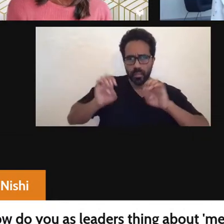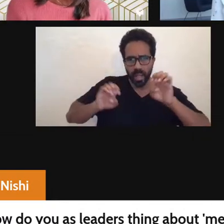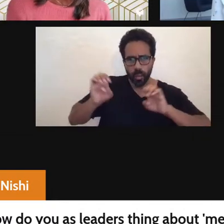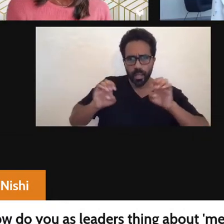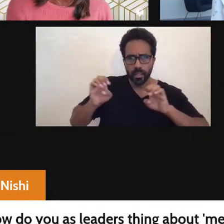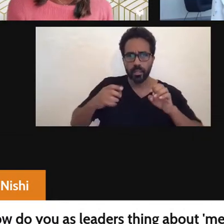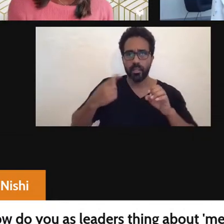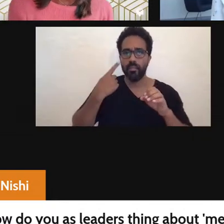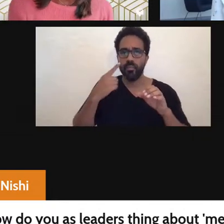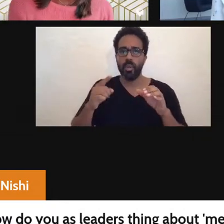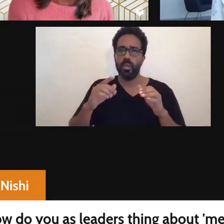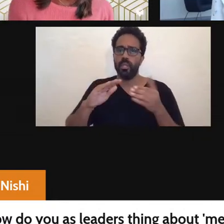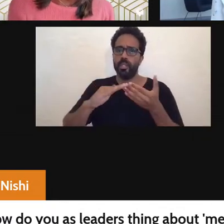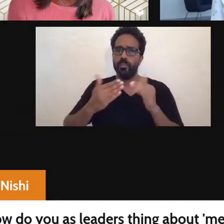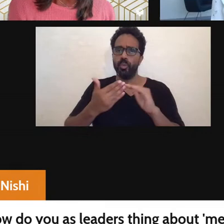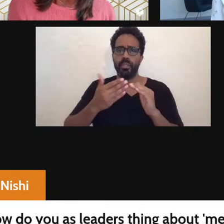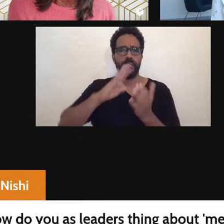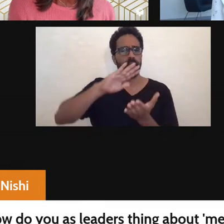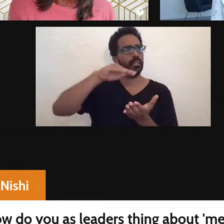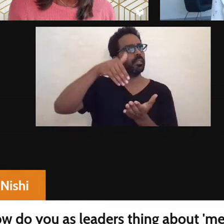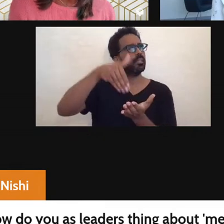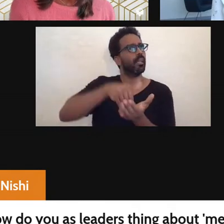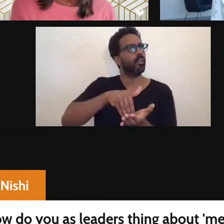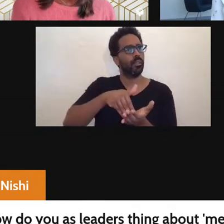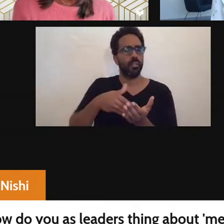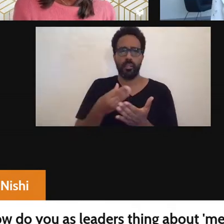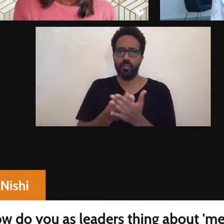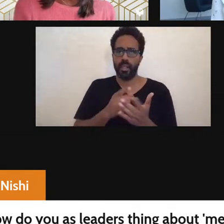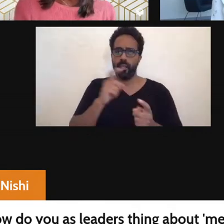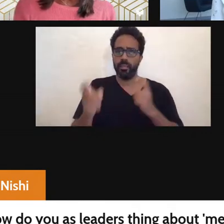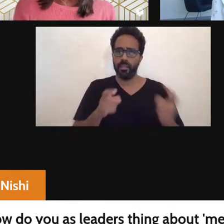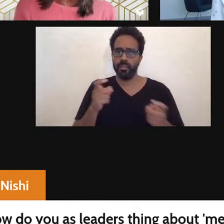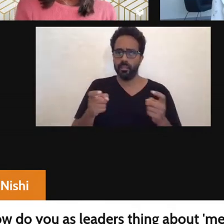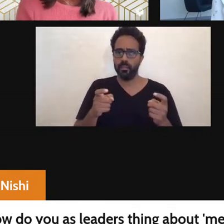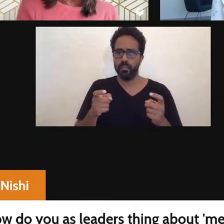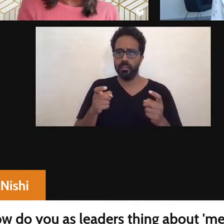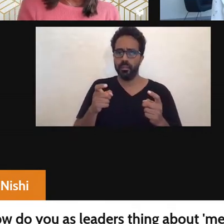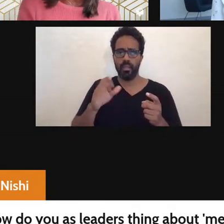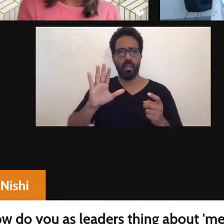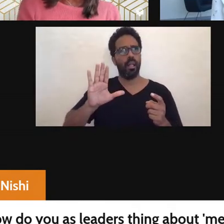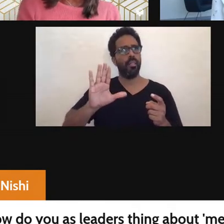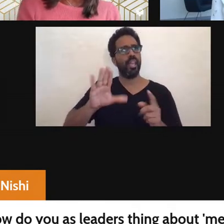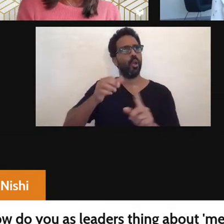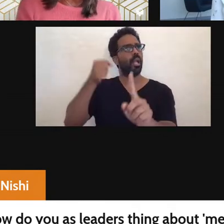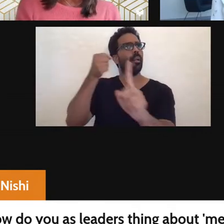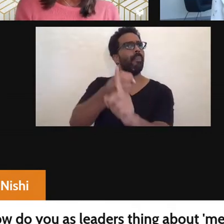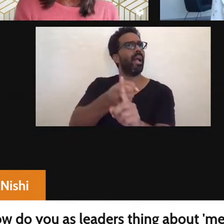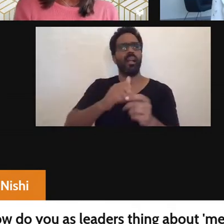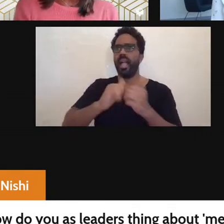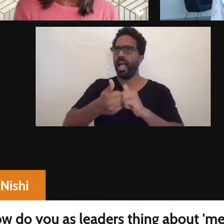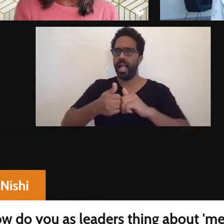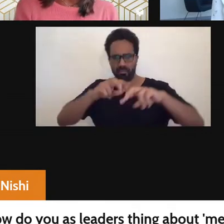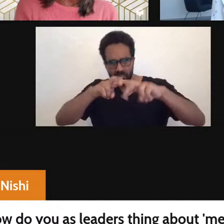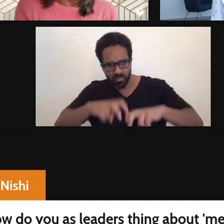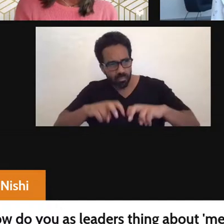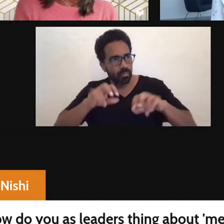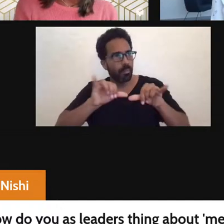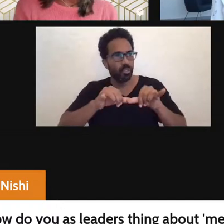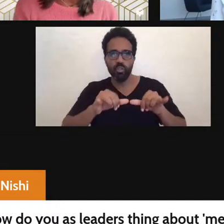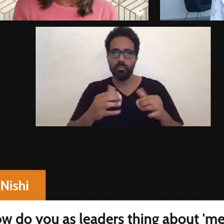is impact defined from your lens? And again, any of you can jump in on this question.